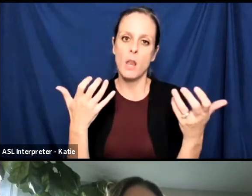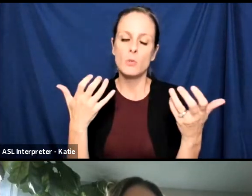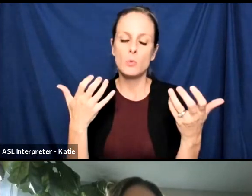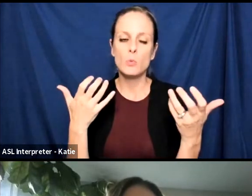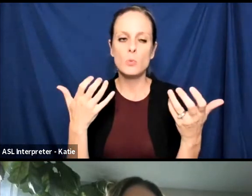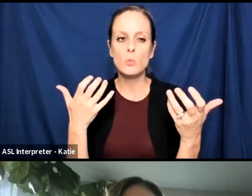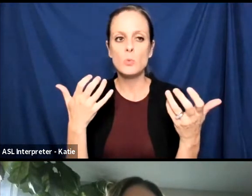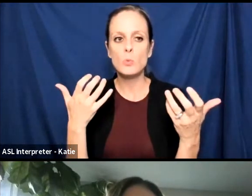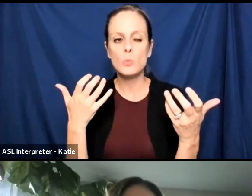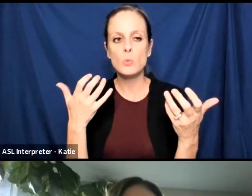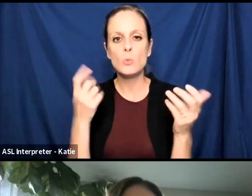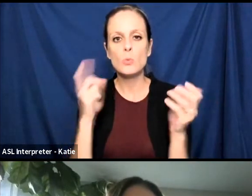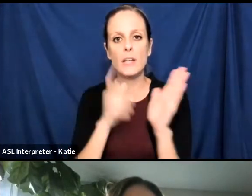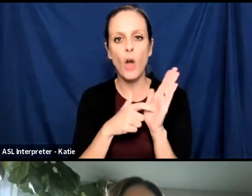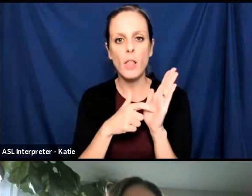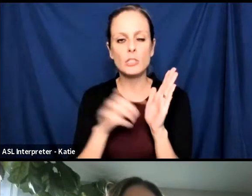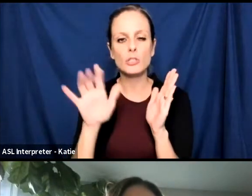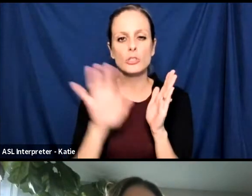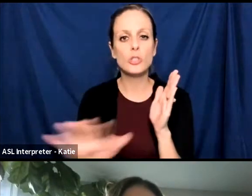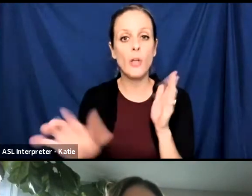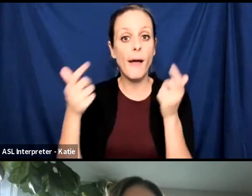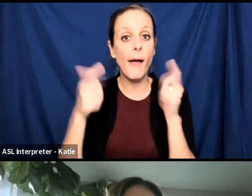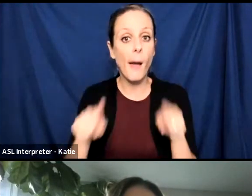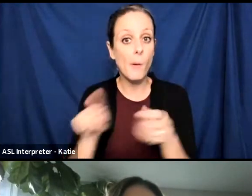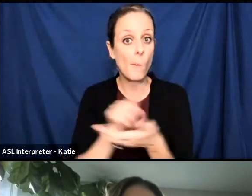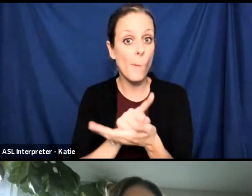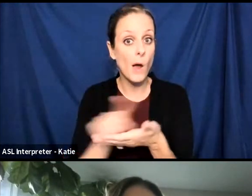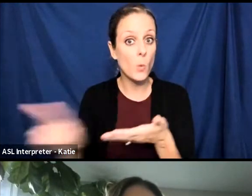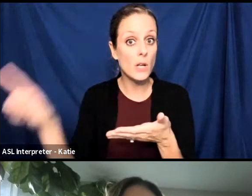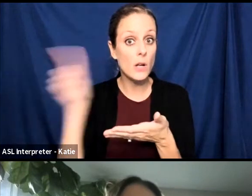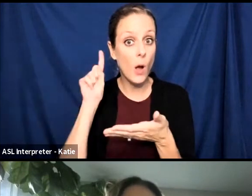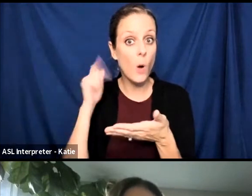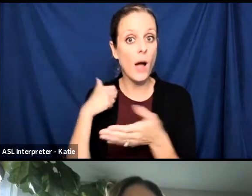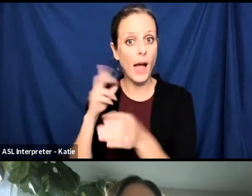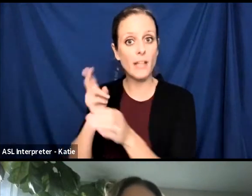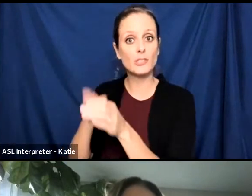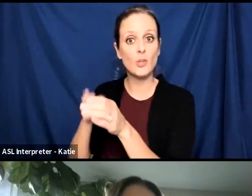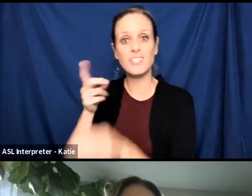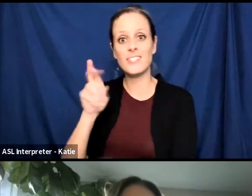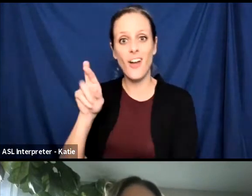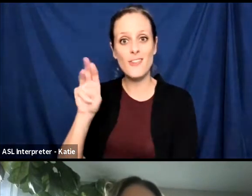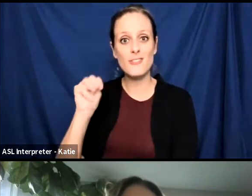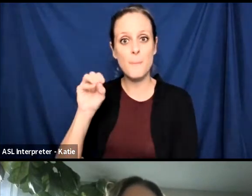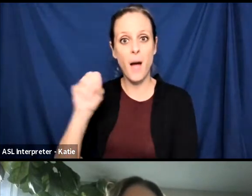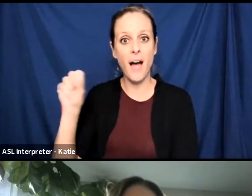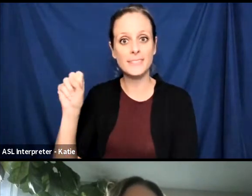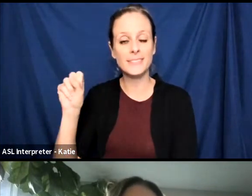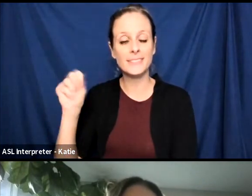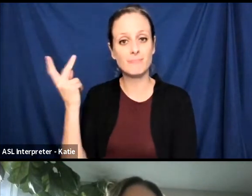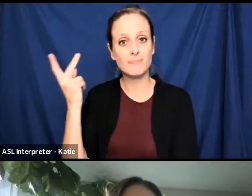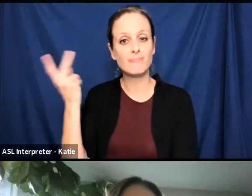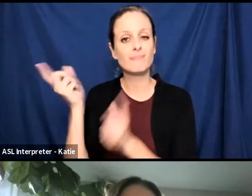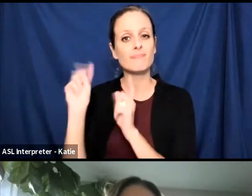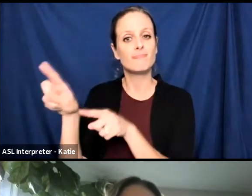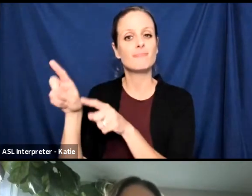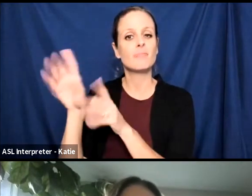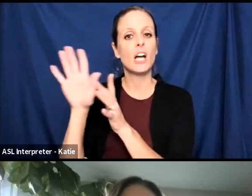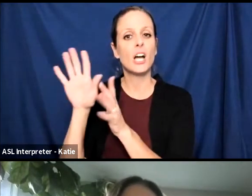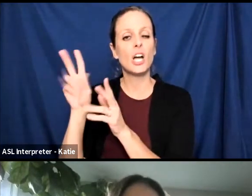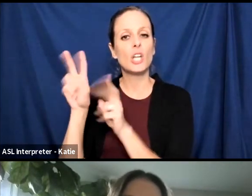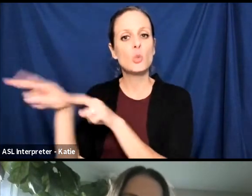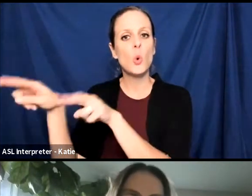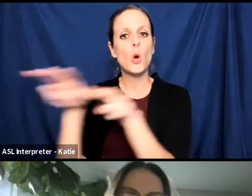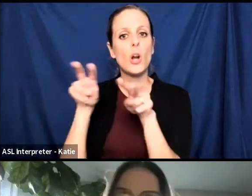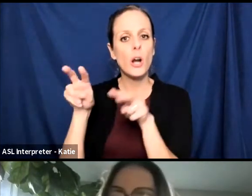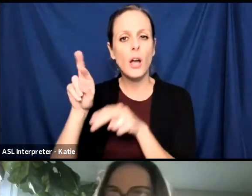that about a week ago, I joined Dr. Moss on a tour of Reach Academy